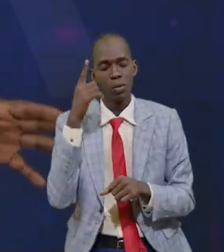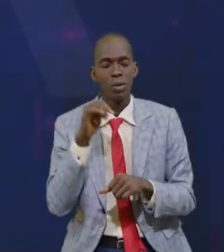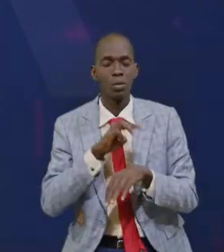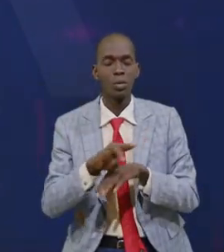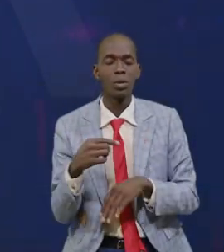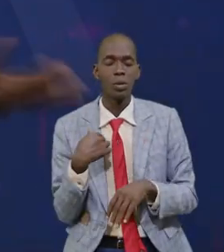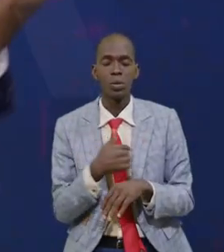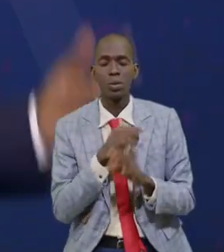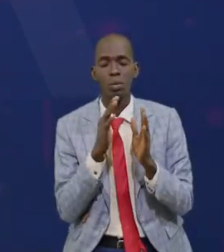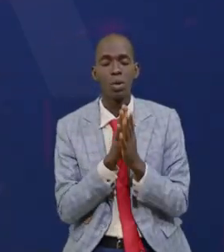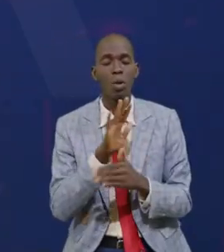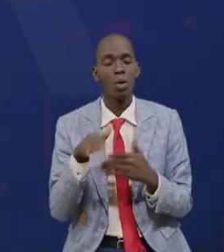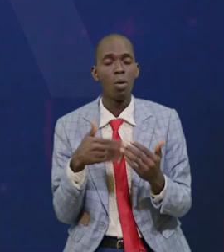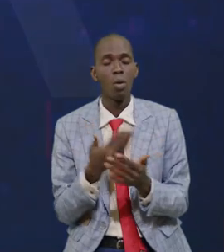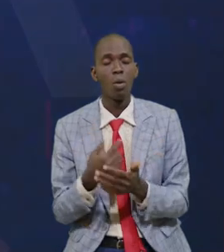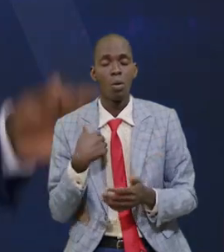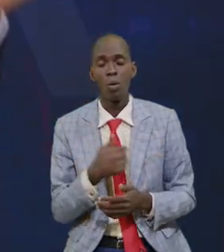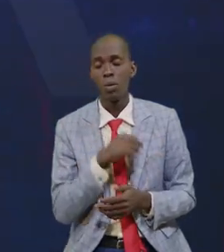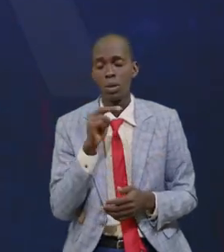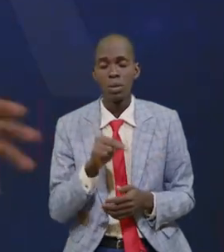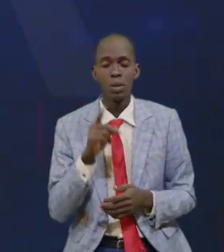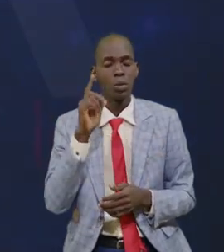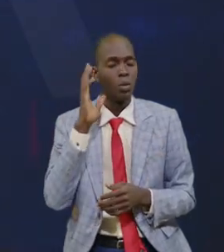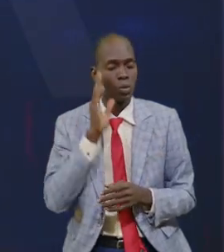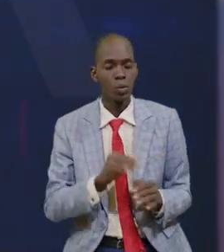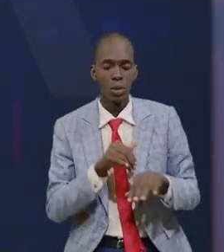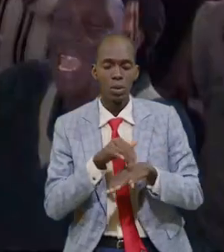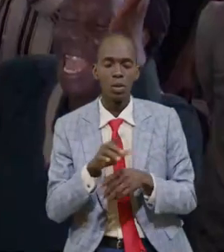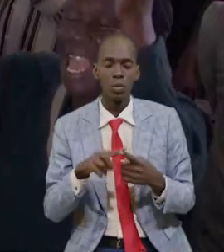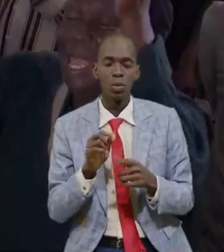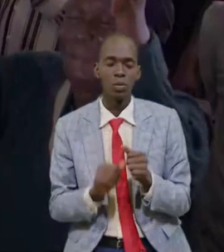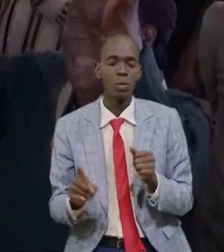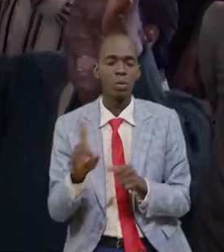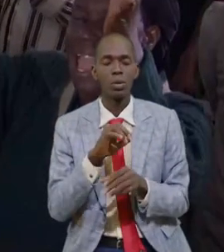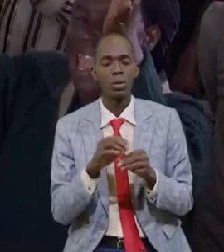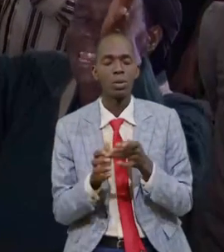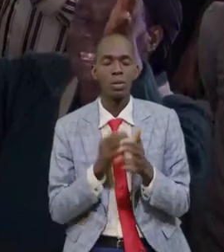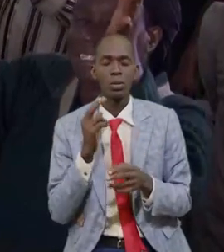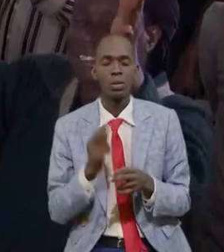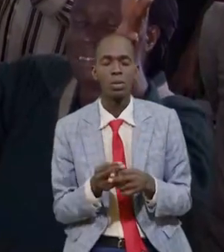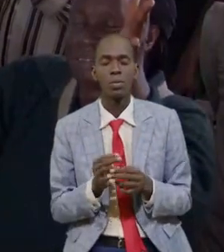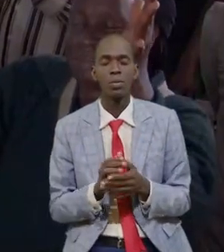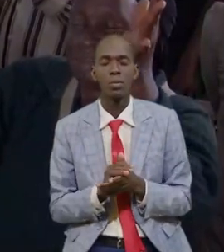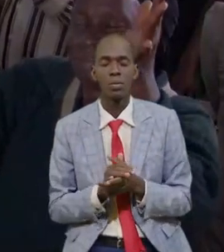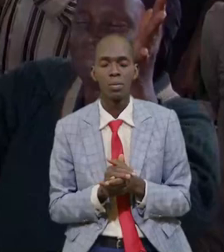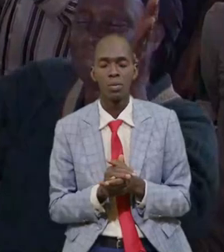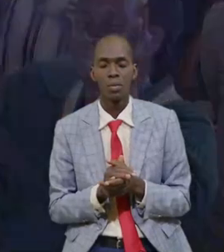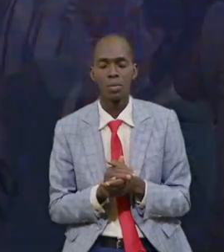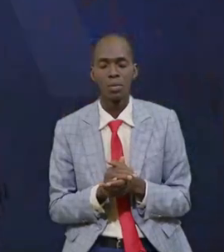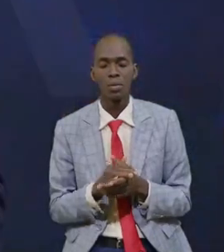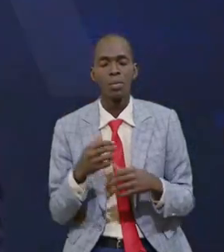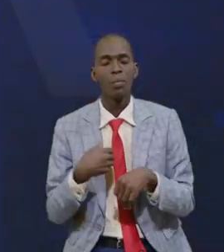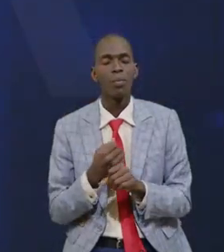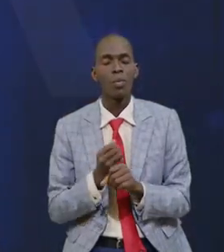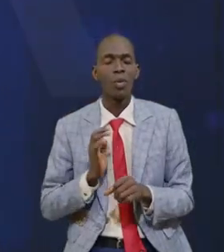still need, you'll pass on to everyone in Jesus' name. Make our